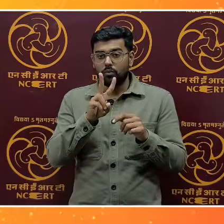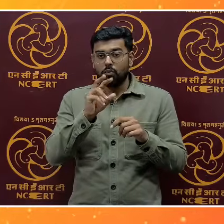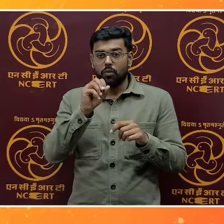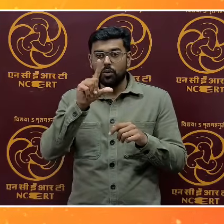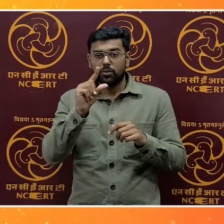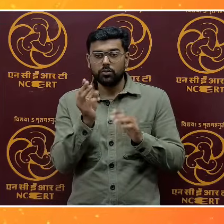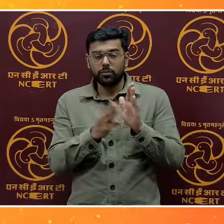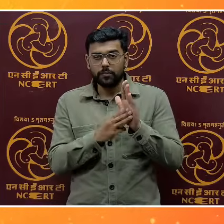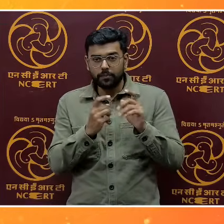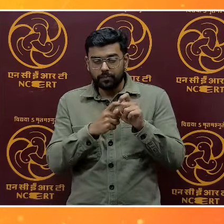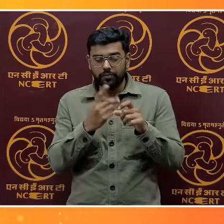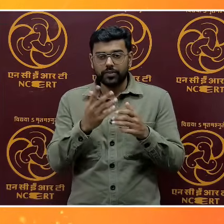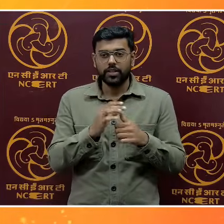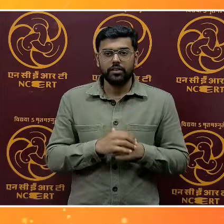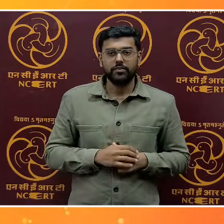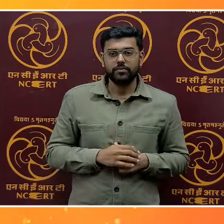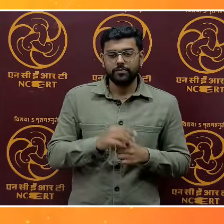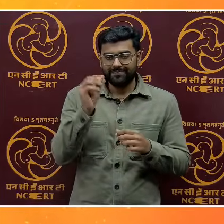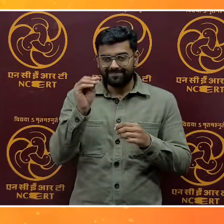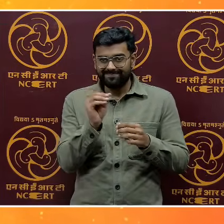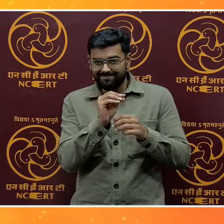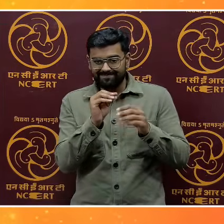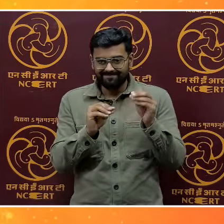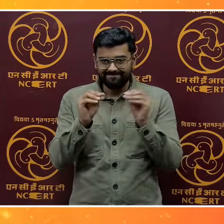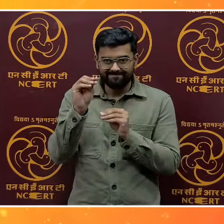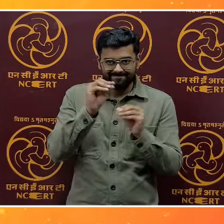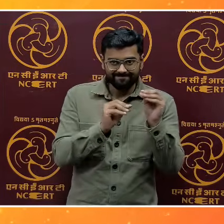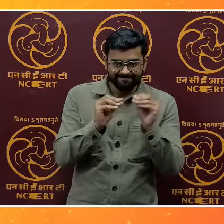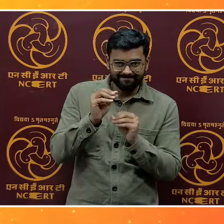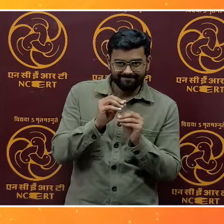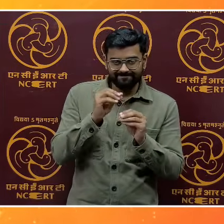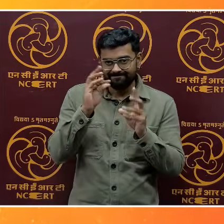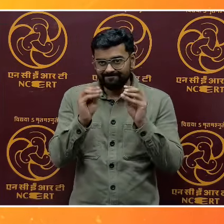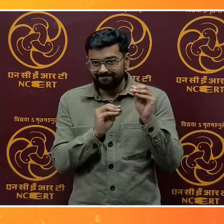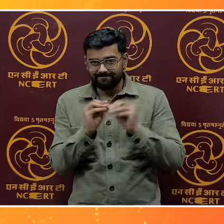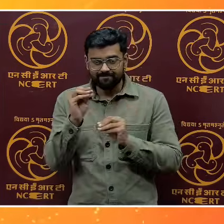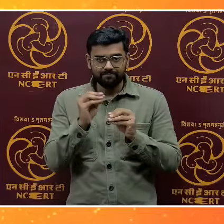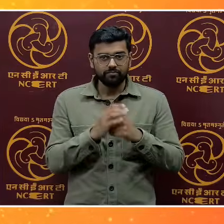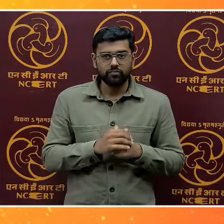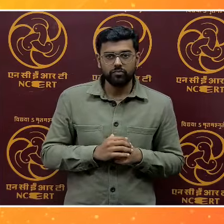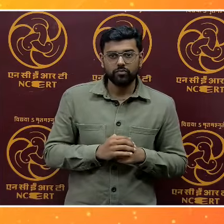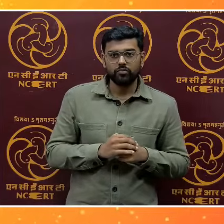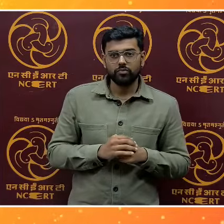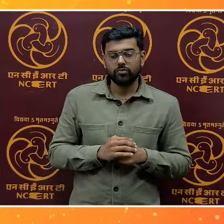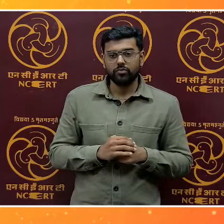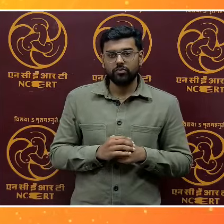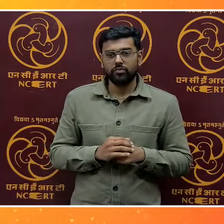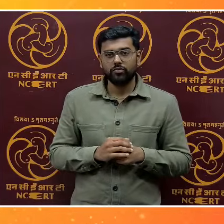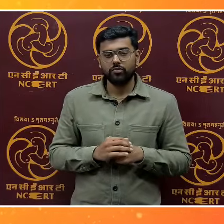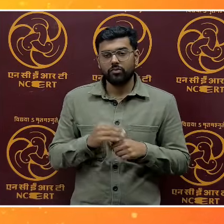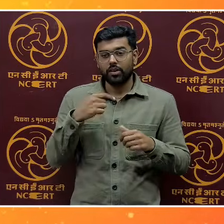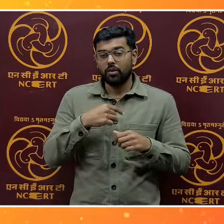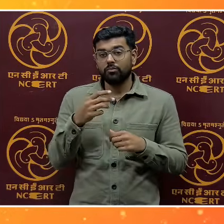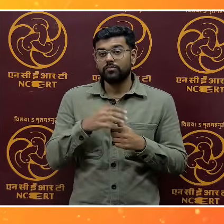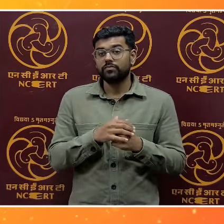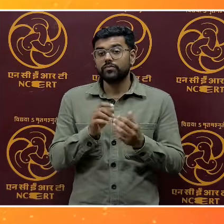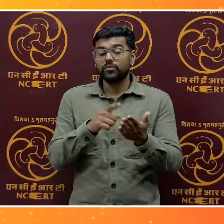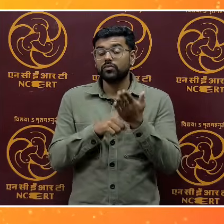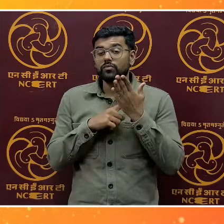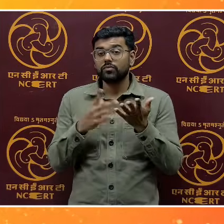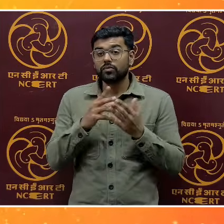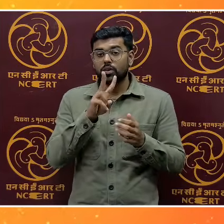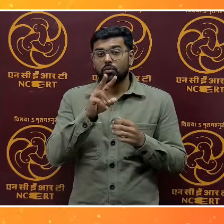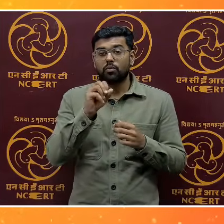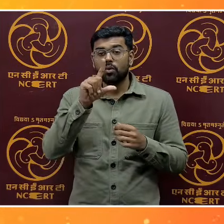6 threes are 18, 1 carry, 3 plus 1 4, 6 threes are 18. So this is the